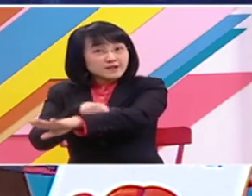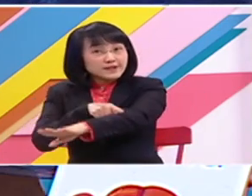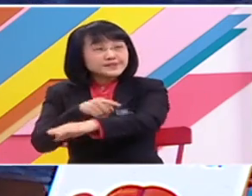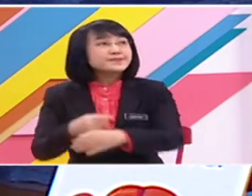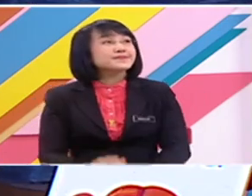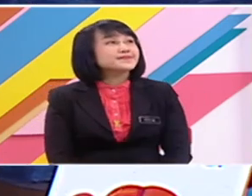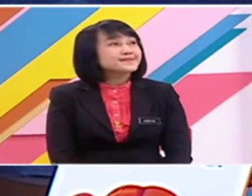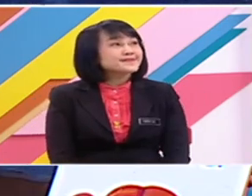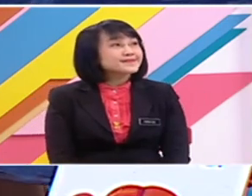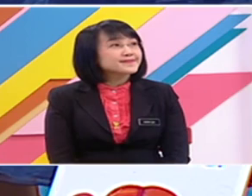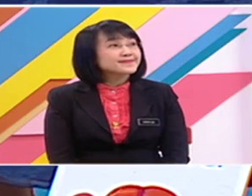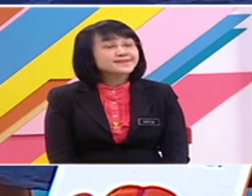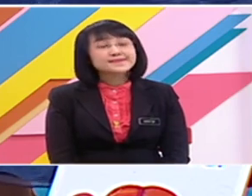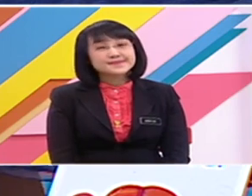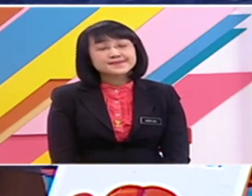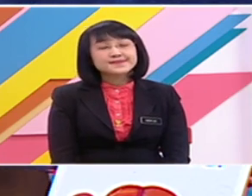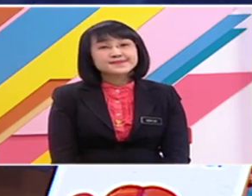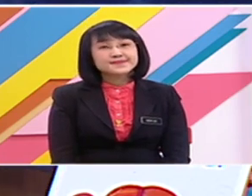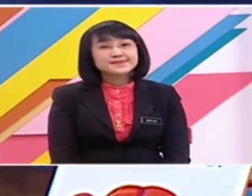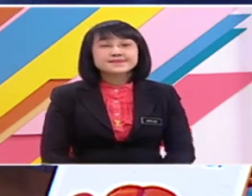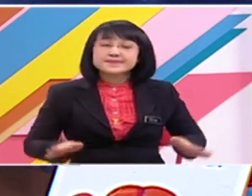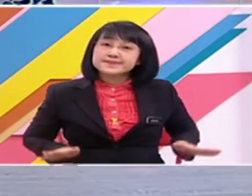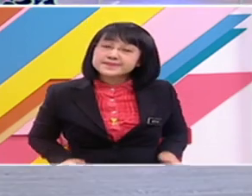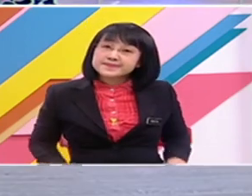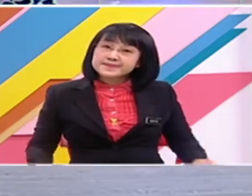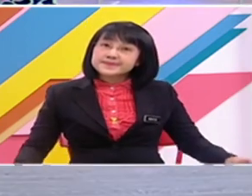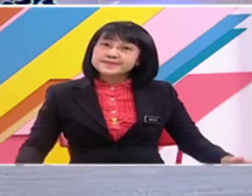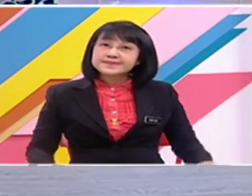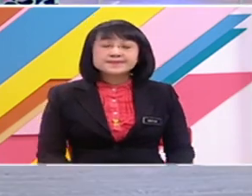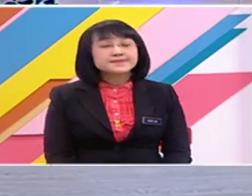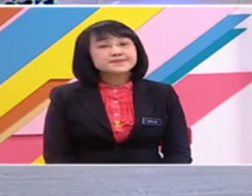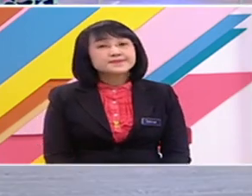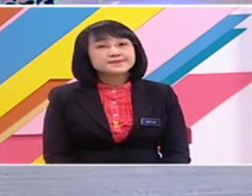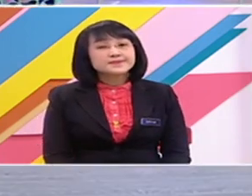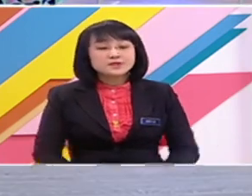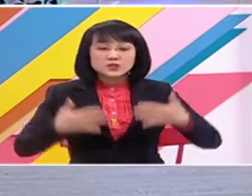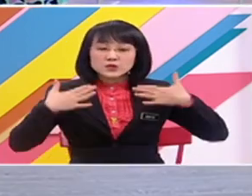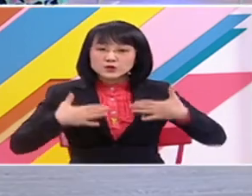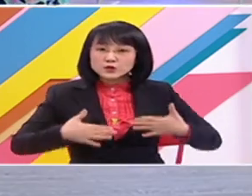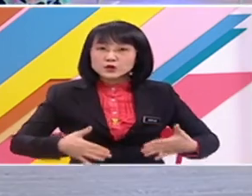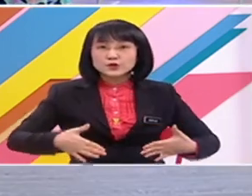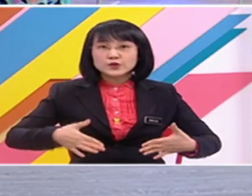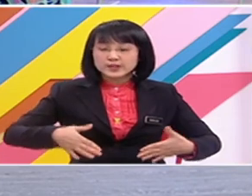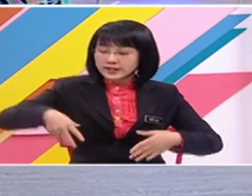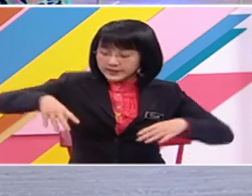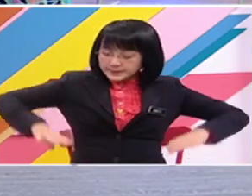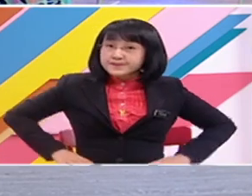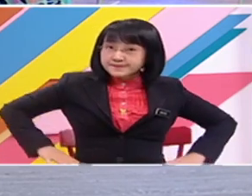teacher? Mm-hmm. Okay. Okay, this skirt is actually a cloth that hanging on your